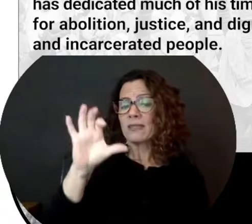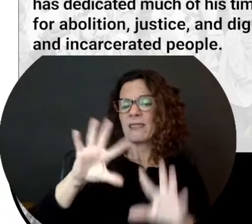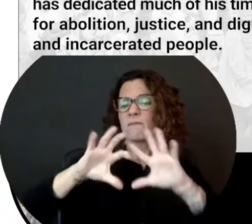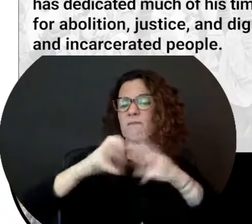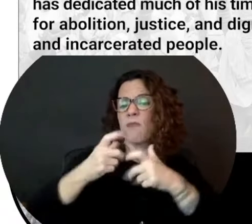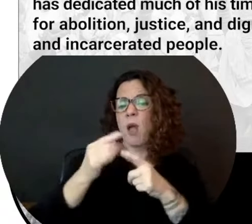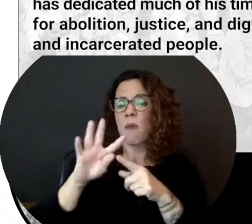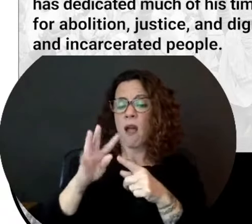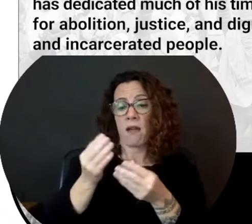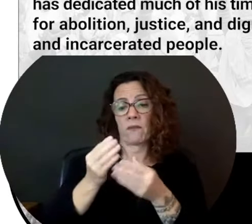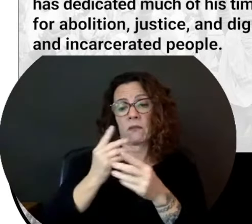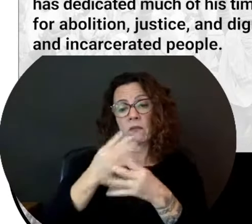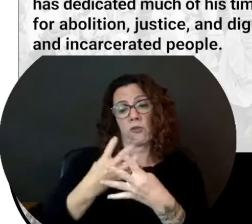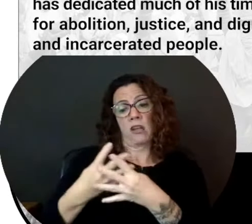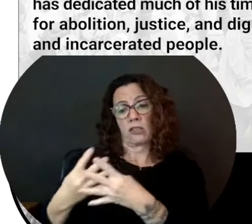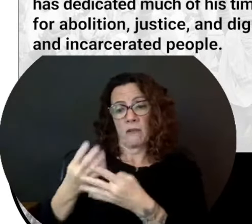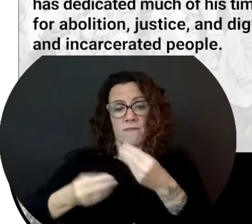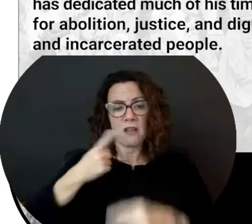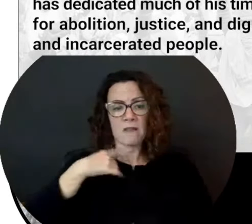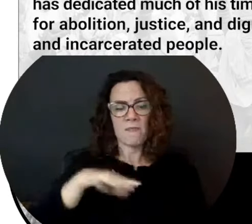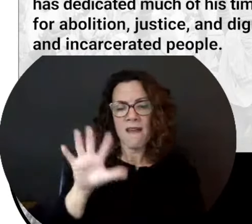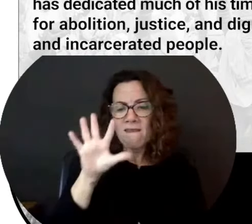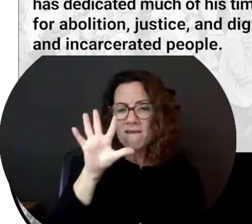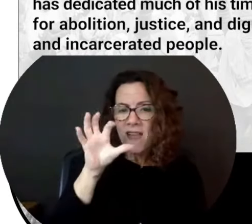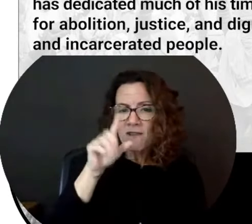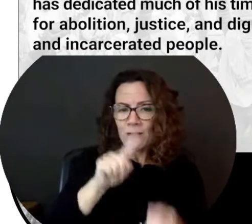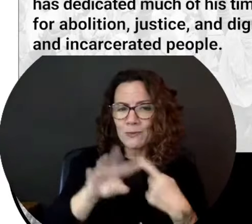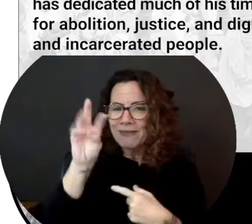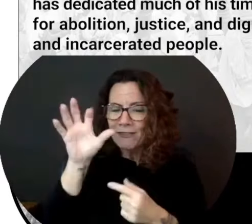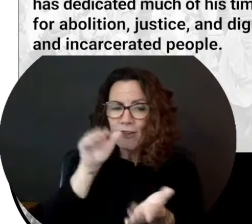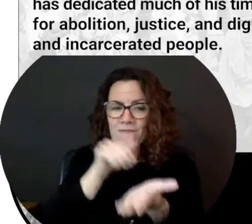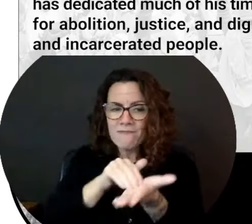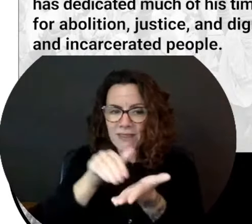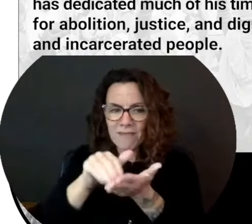Massachusetts, you can imagine what their annual budget looks like.